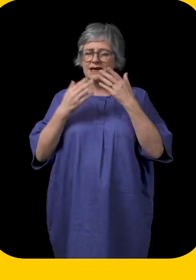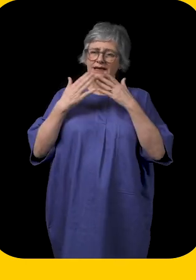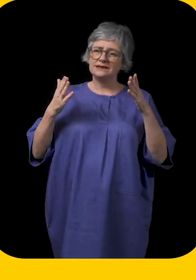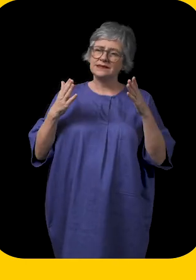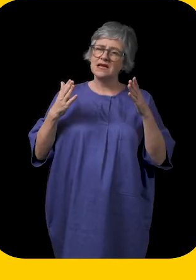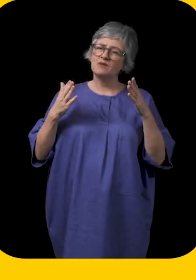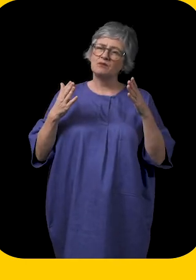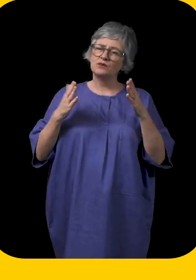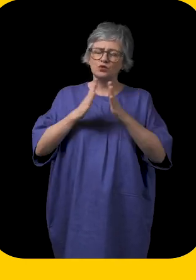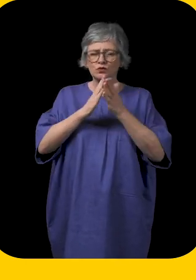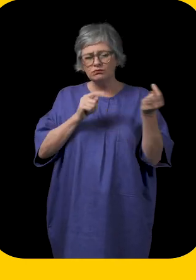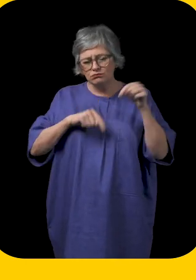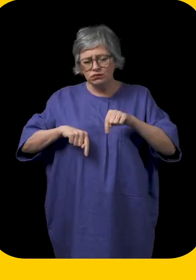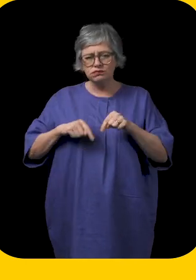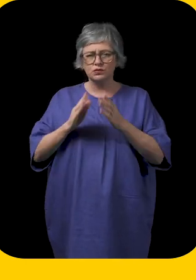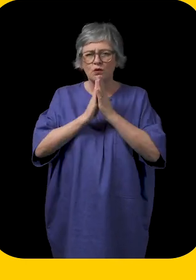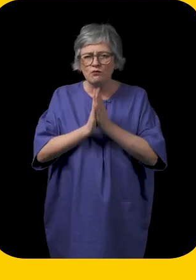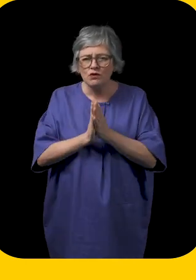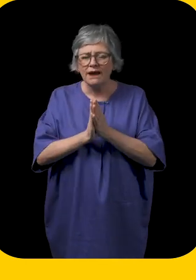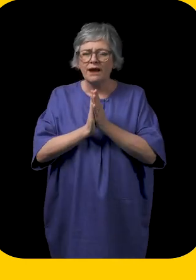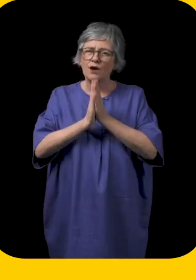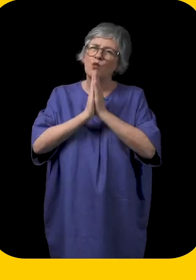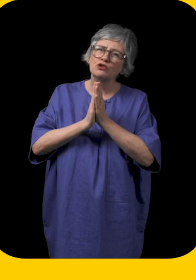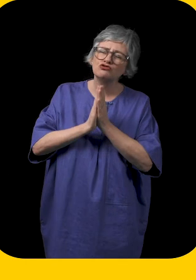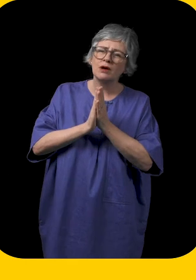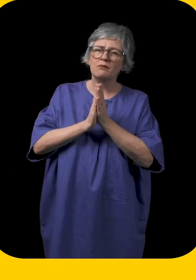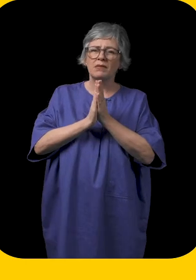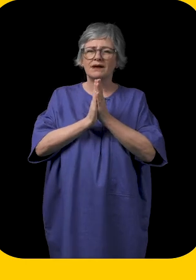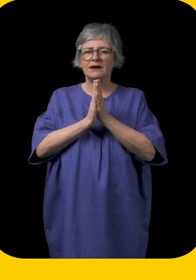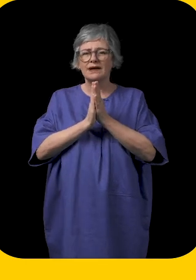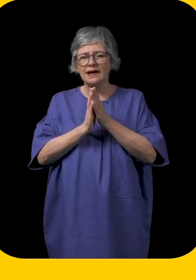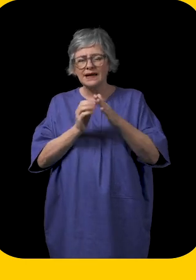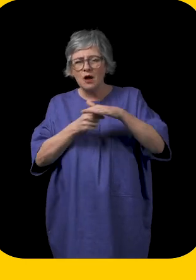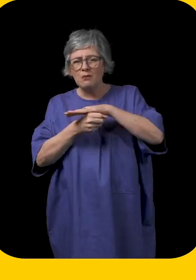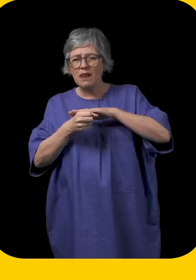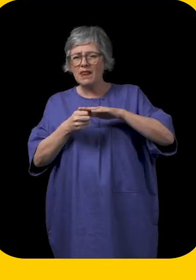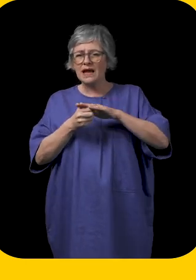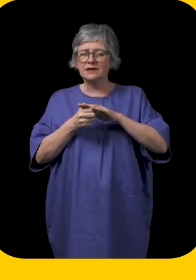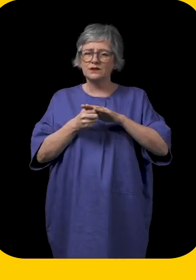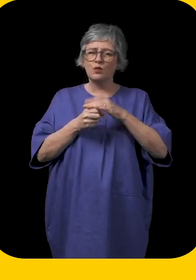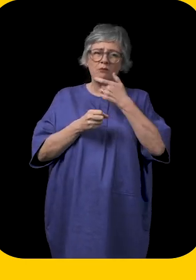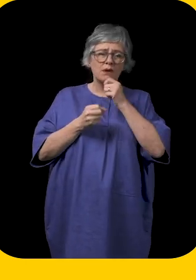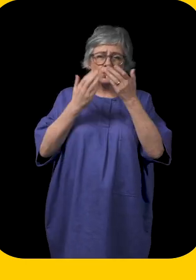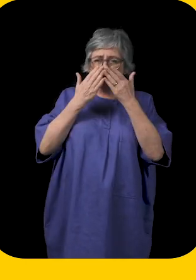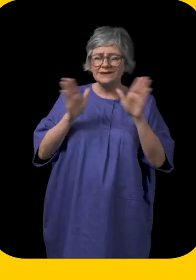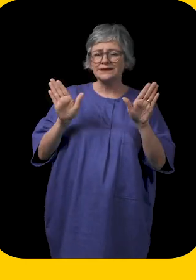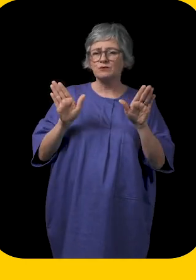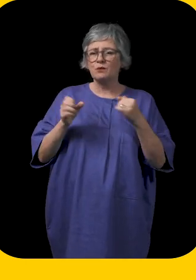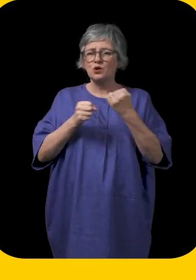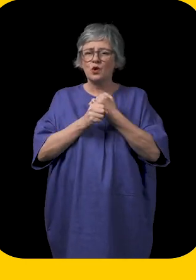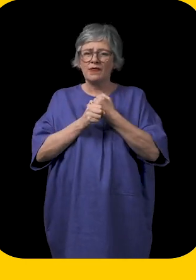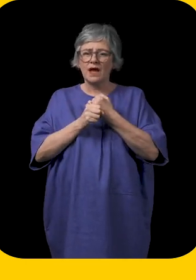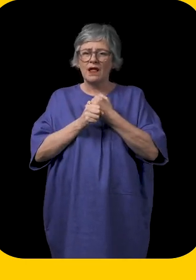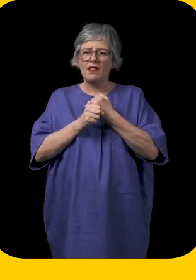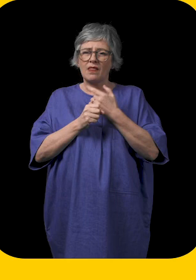to be coming to pray and to worship in a place where people don't seem to be doing that so much,